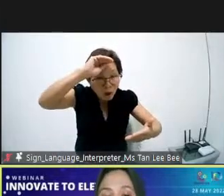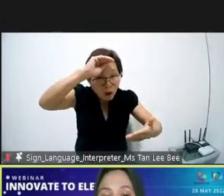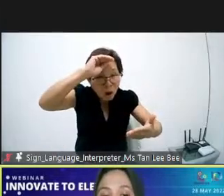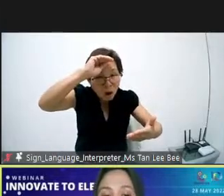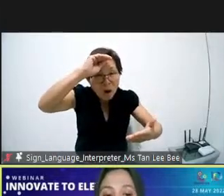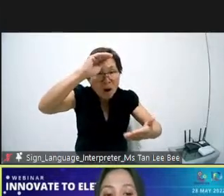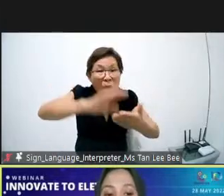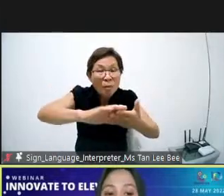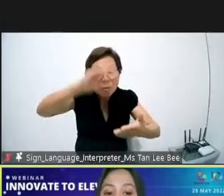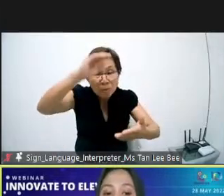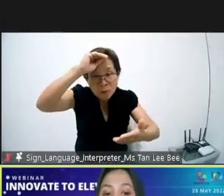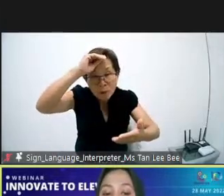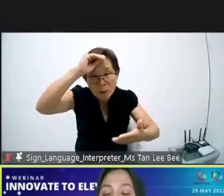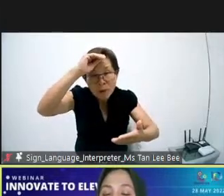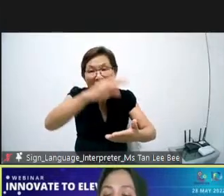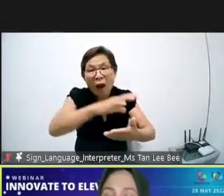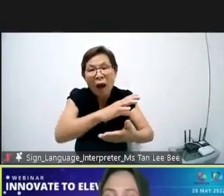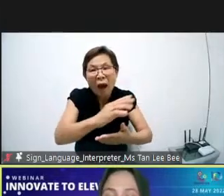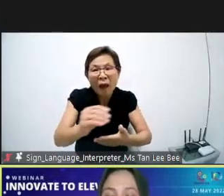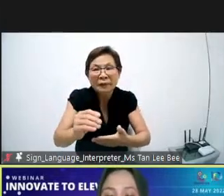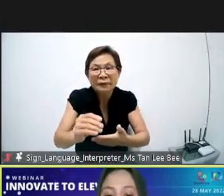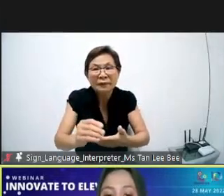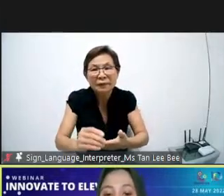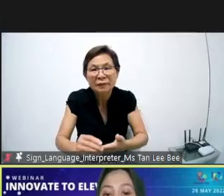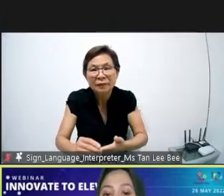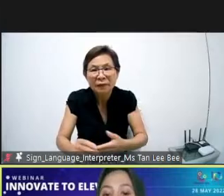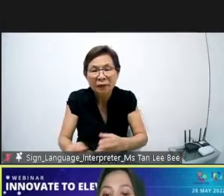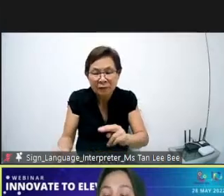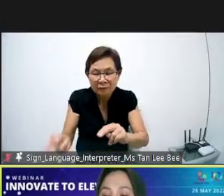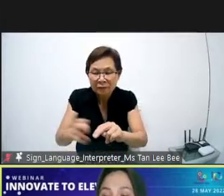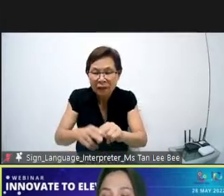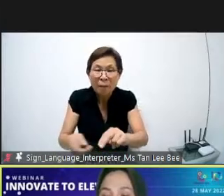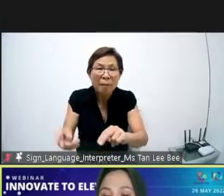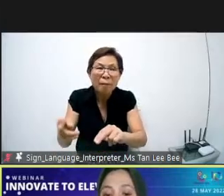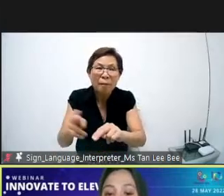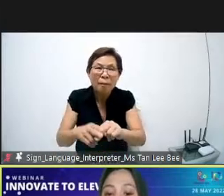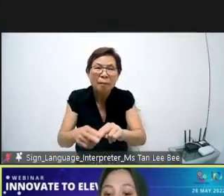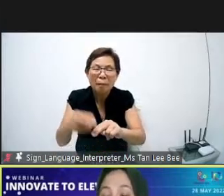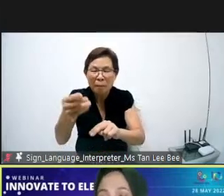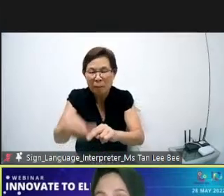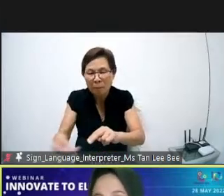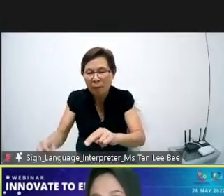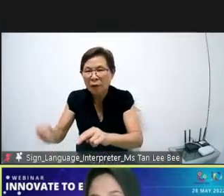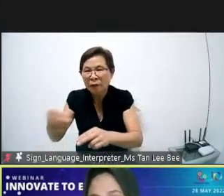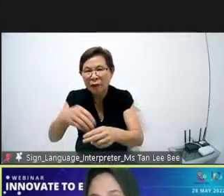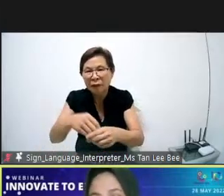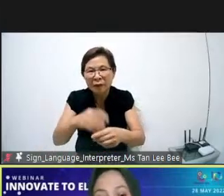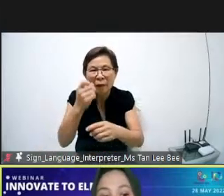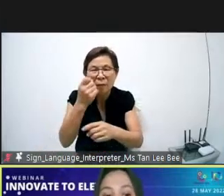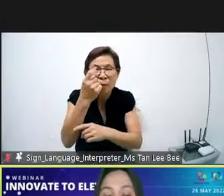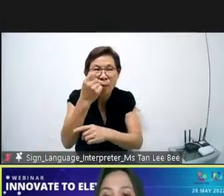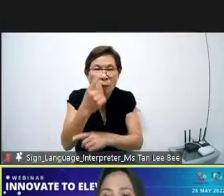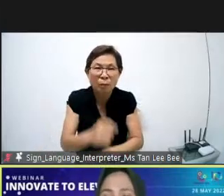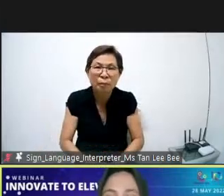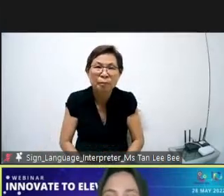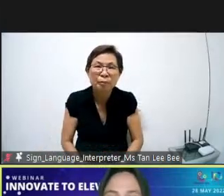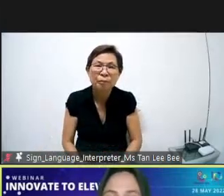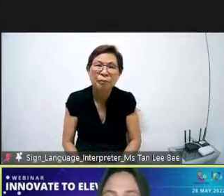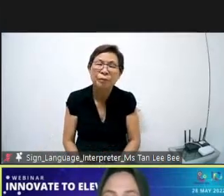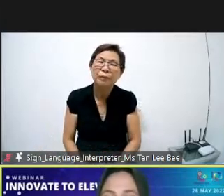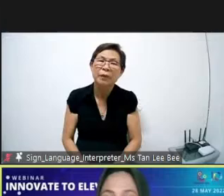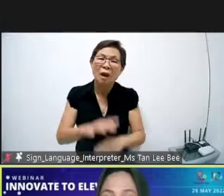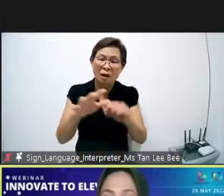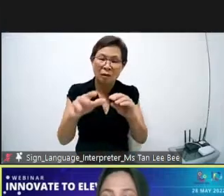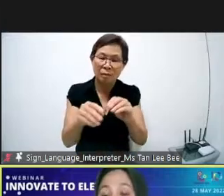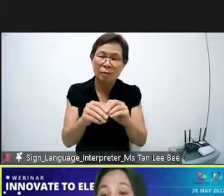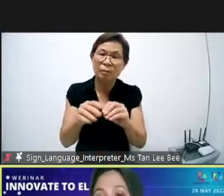content learning video, and there are also additional video of materials in the form understanding and additional